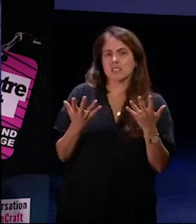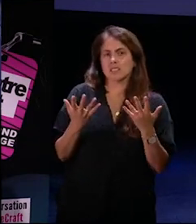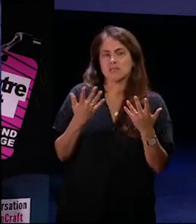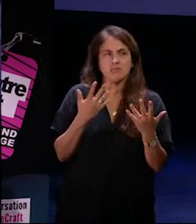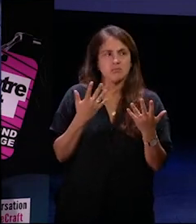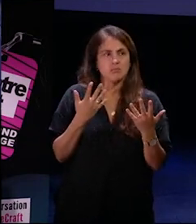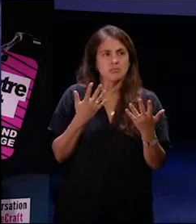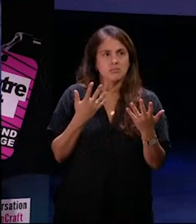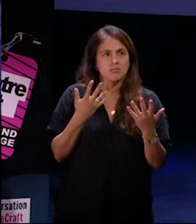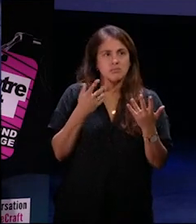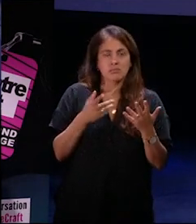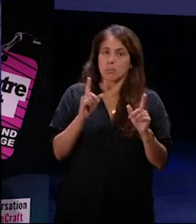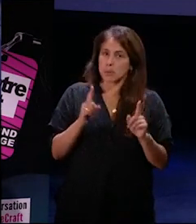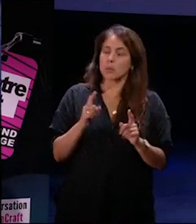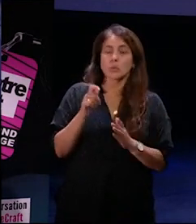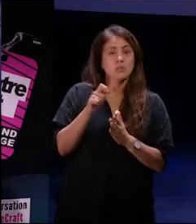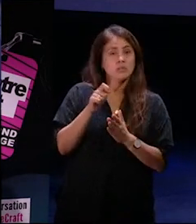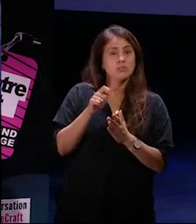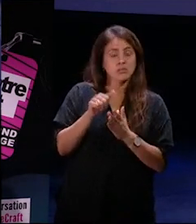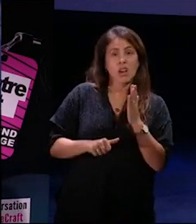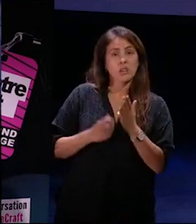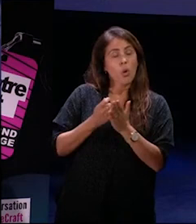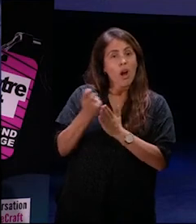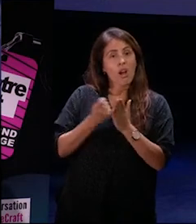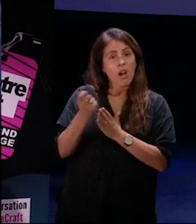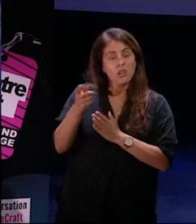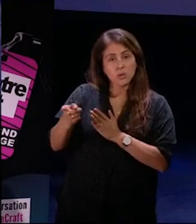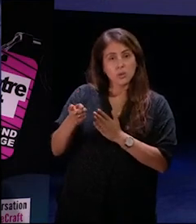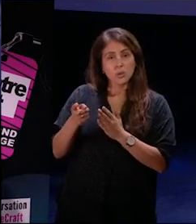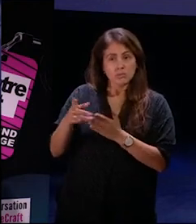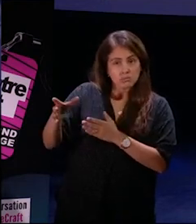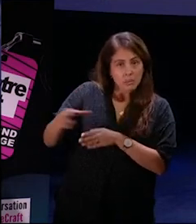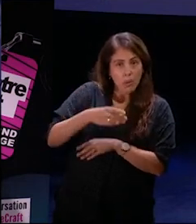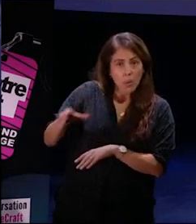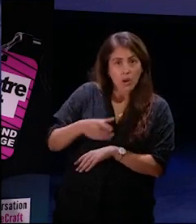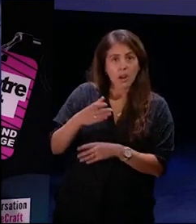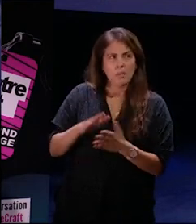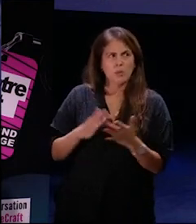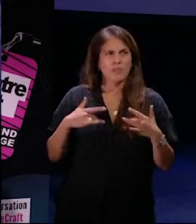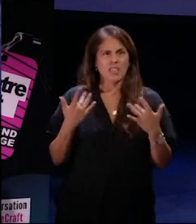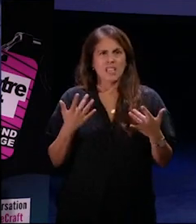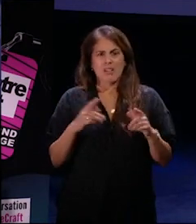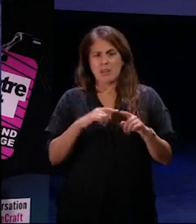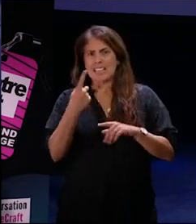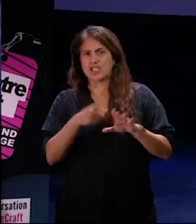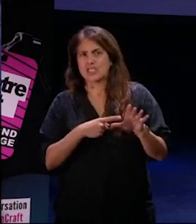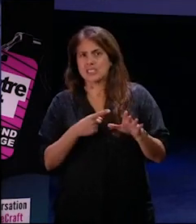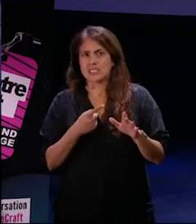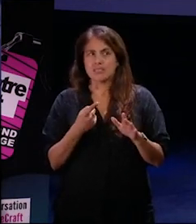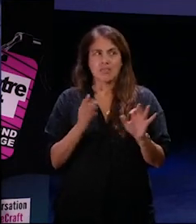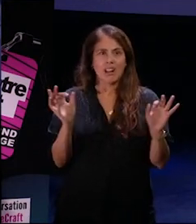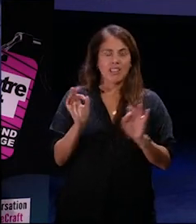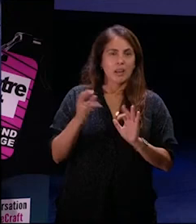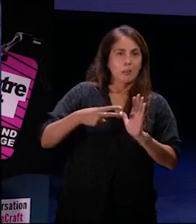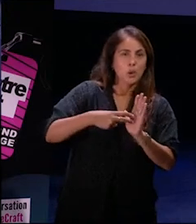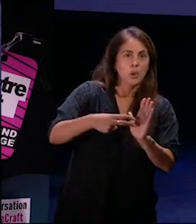where people just start hiring you more regularly. So even when you do feel like, oh gosh, next year's a blank slate,